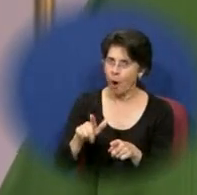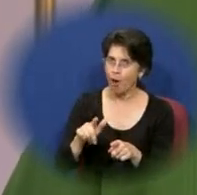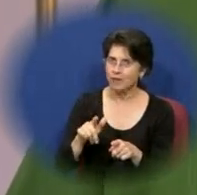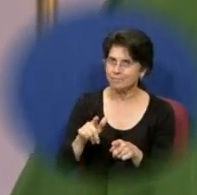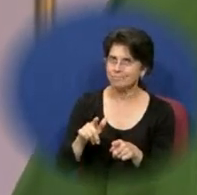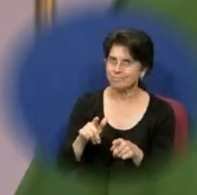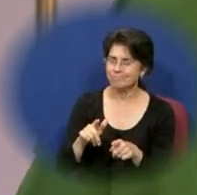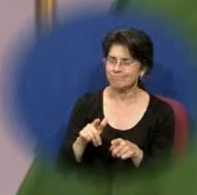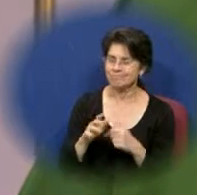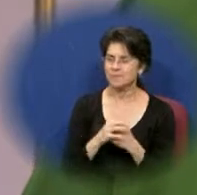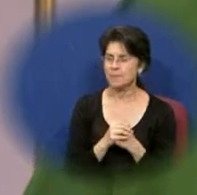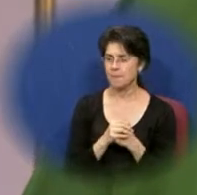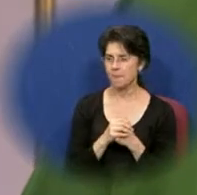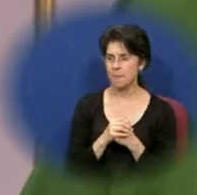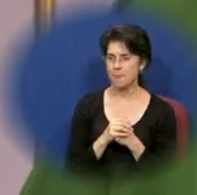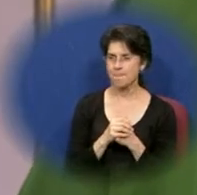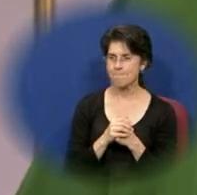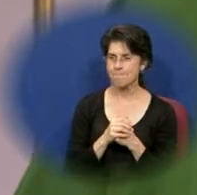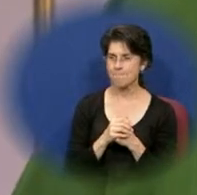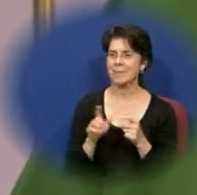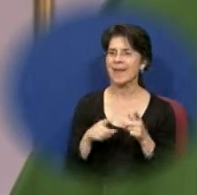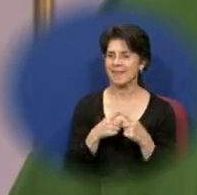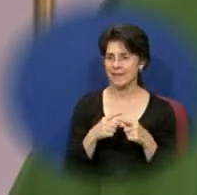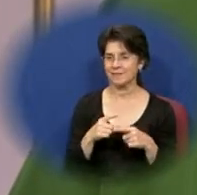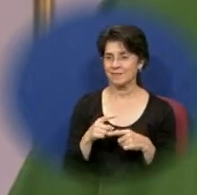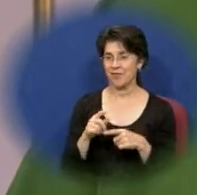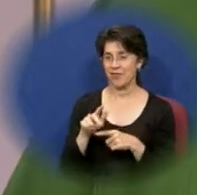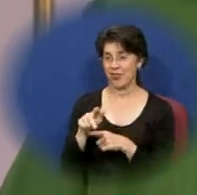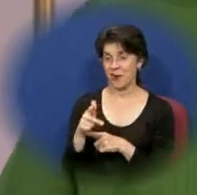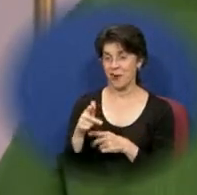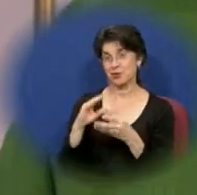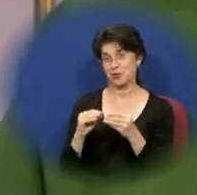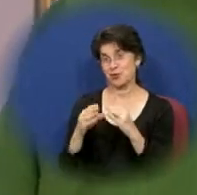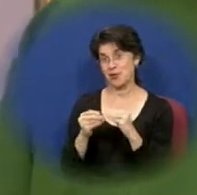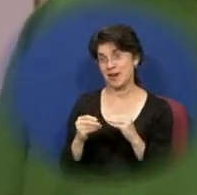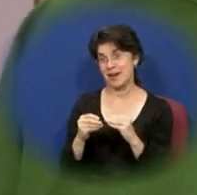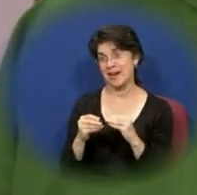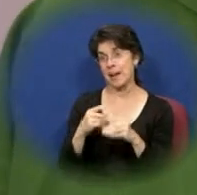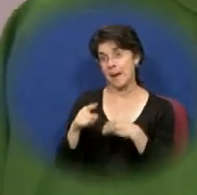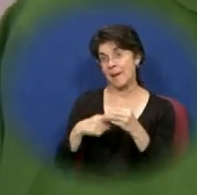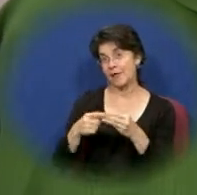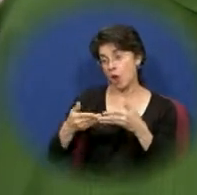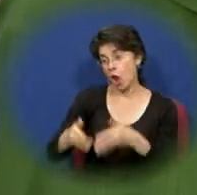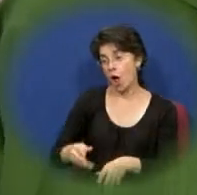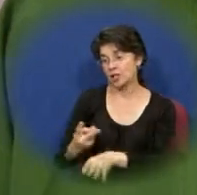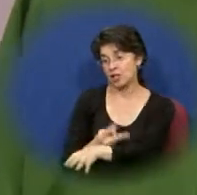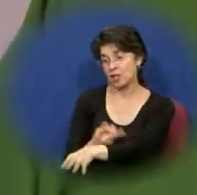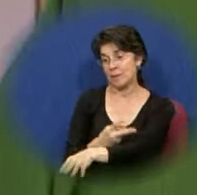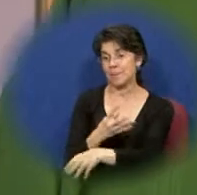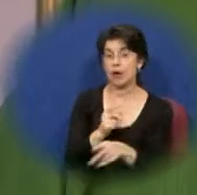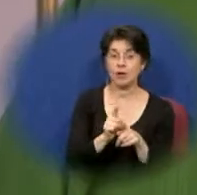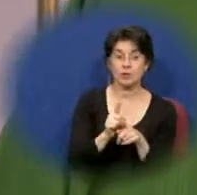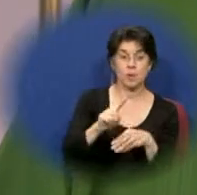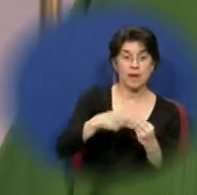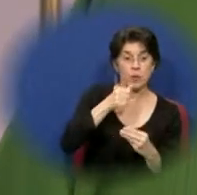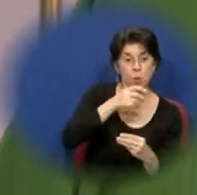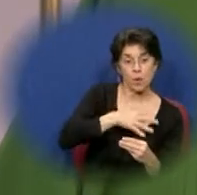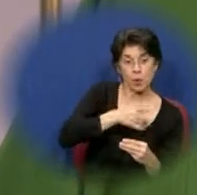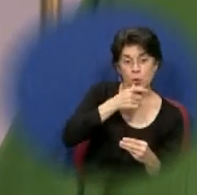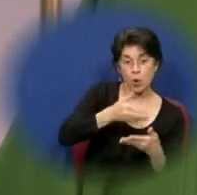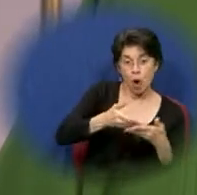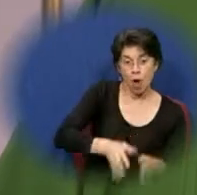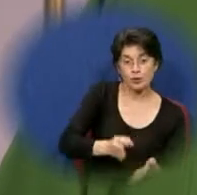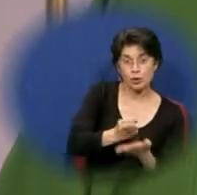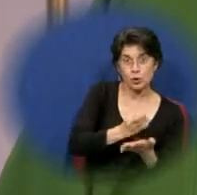with the story of the shepherd, with the lost sheep and the woman looking for the coin. So hopefully this morning, these